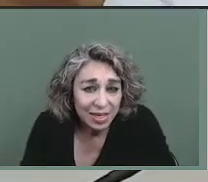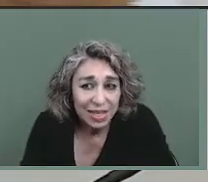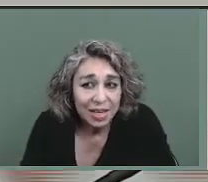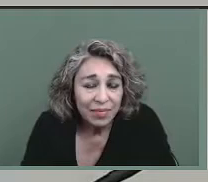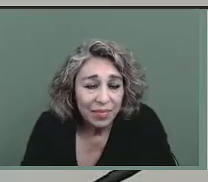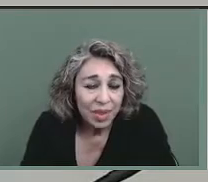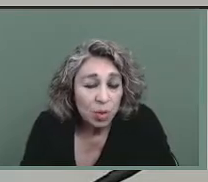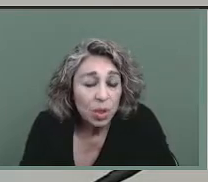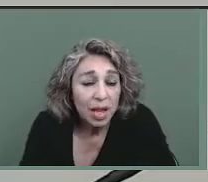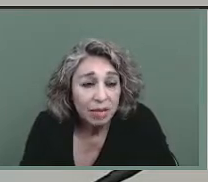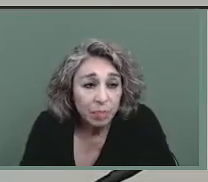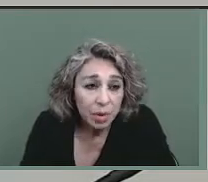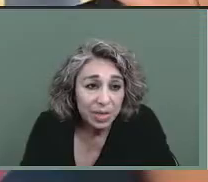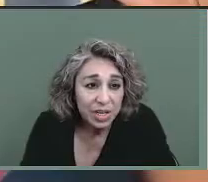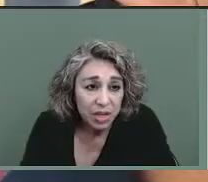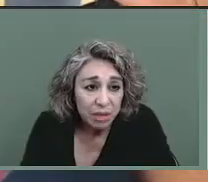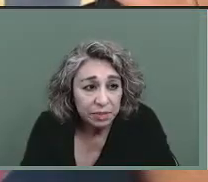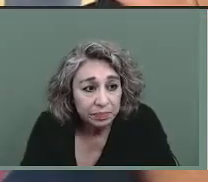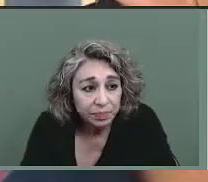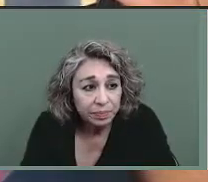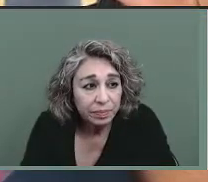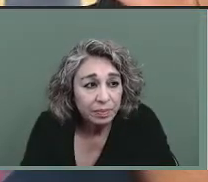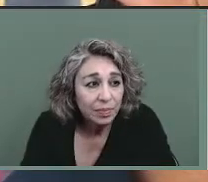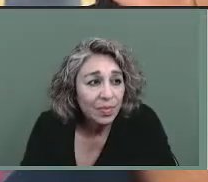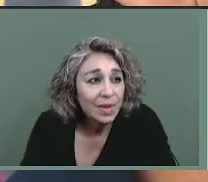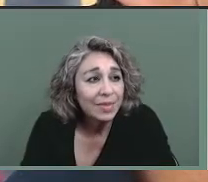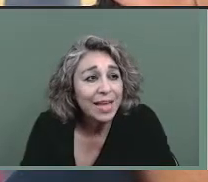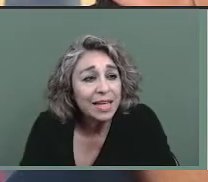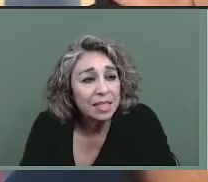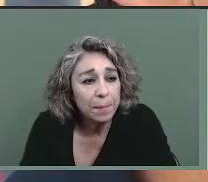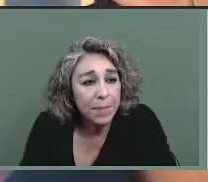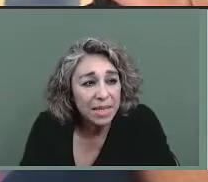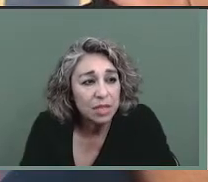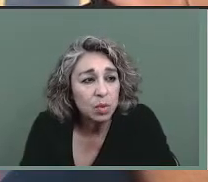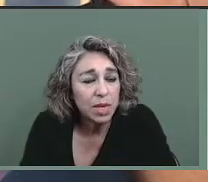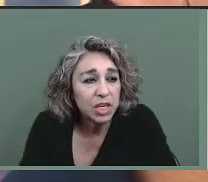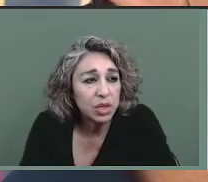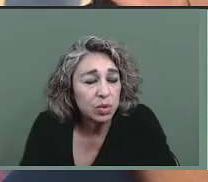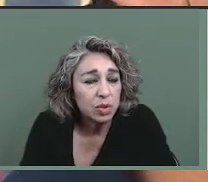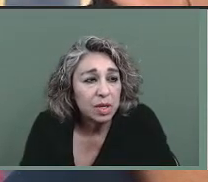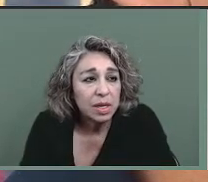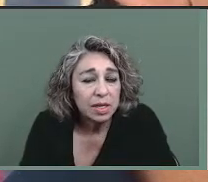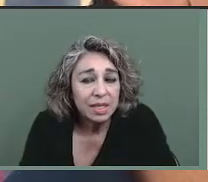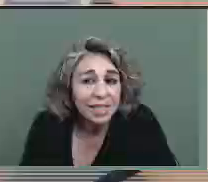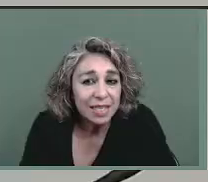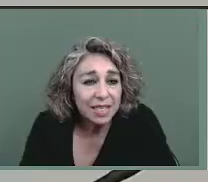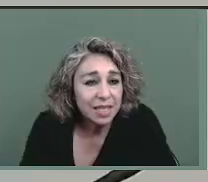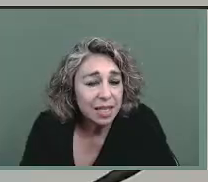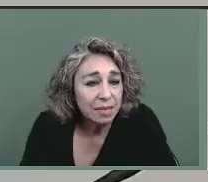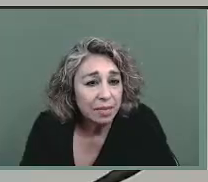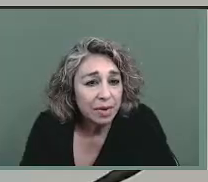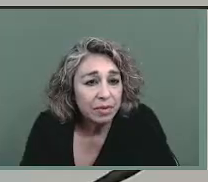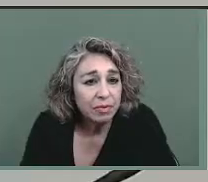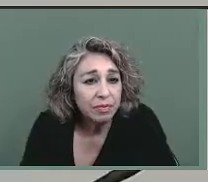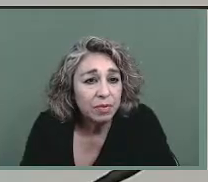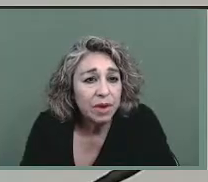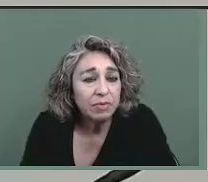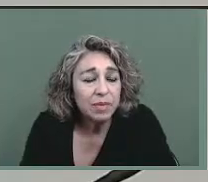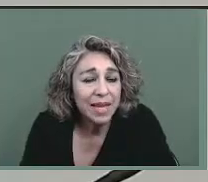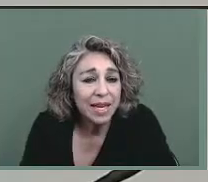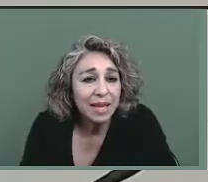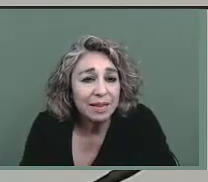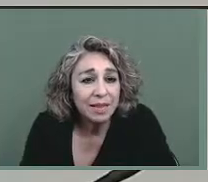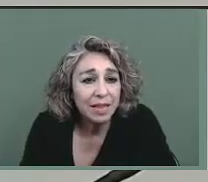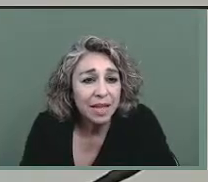2,600,000 will have permanent jobs. That is the best way to distance them